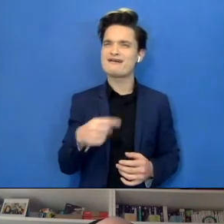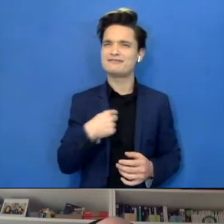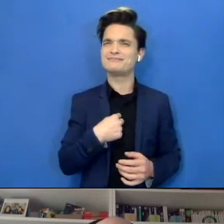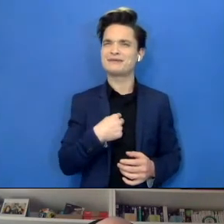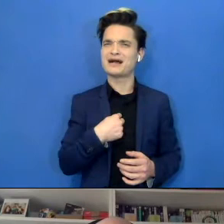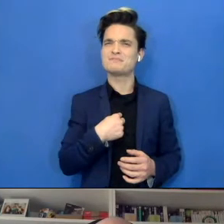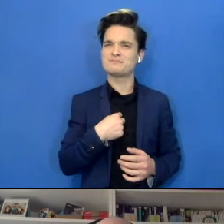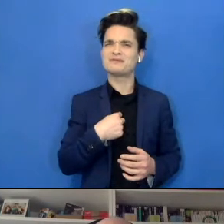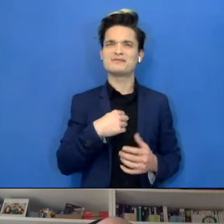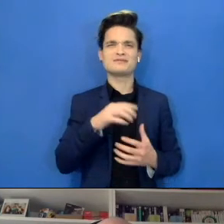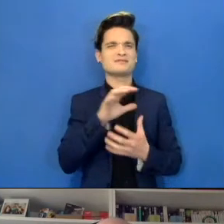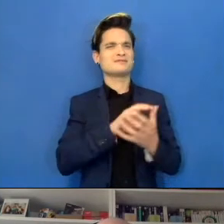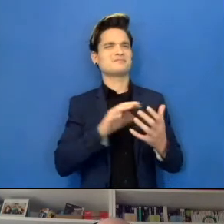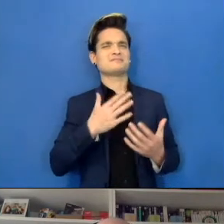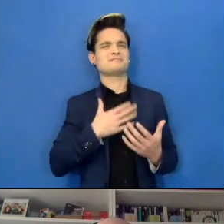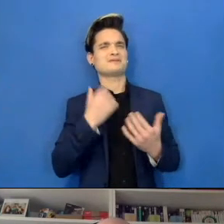Lauren.